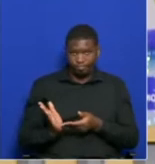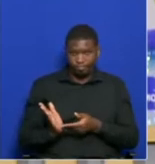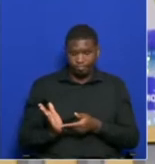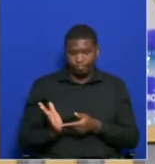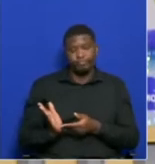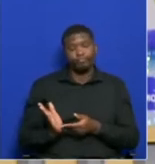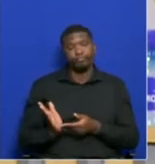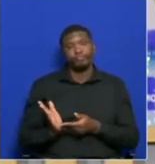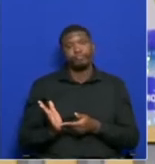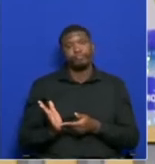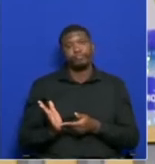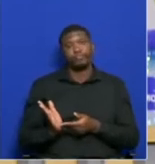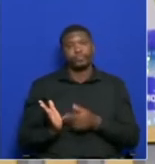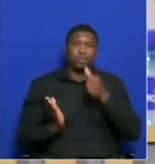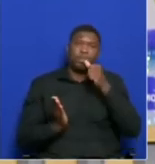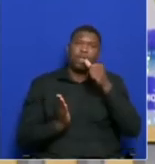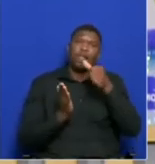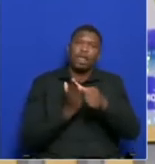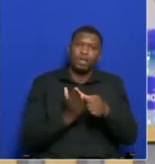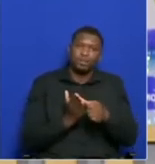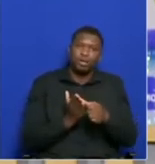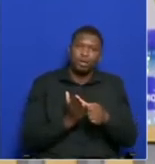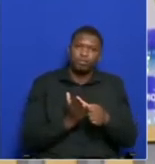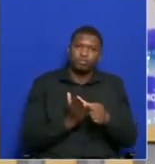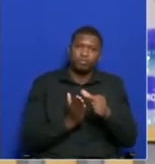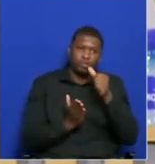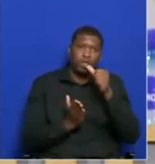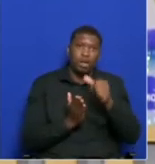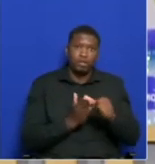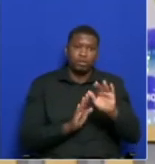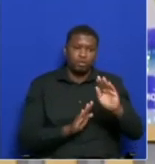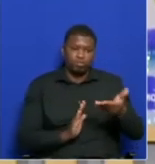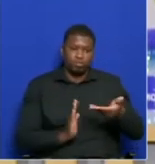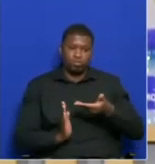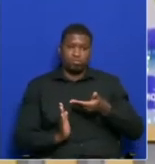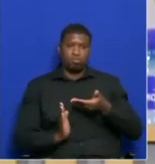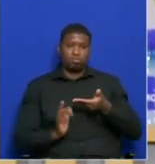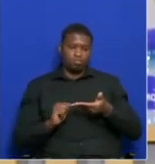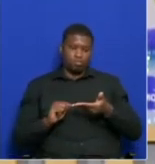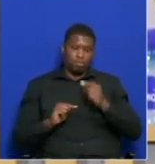a letter addressed to me, notice of